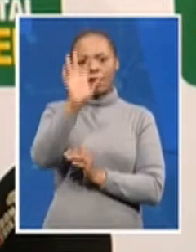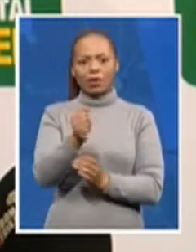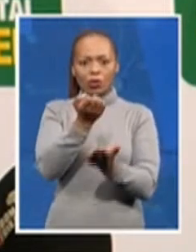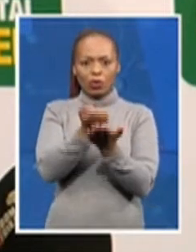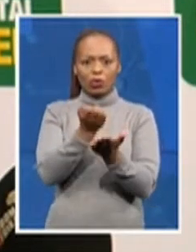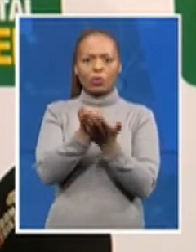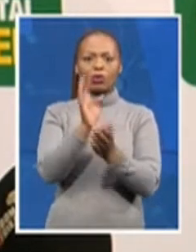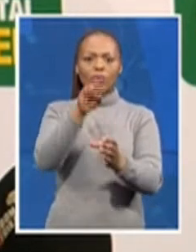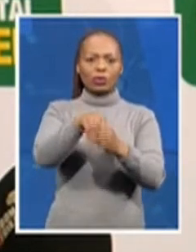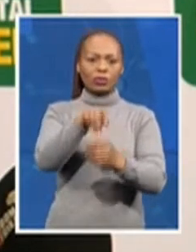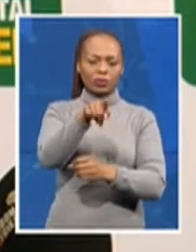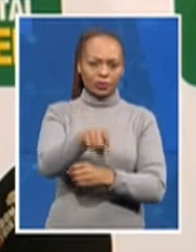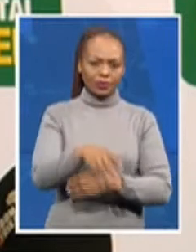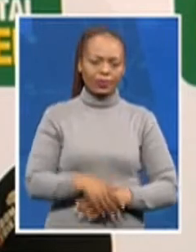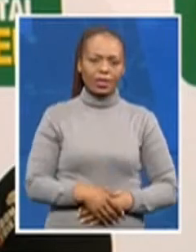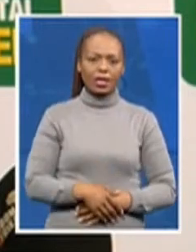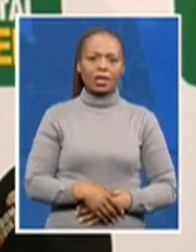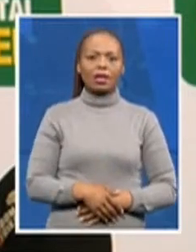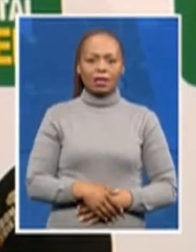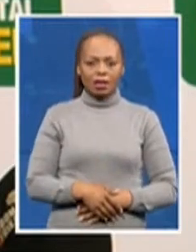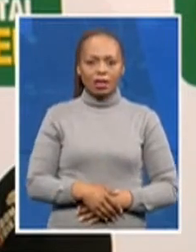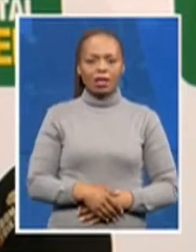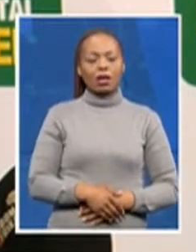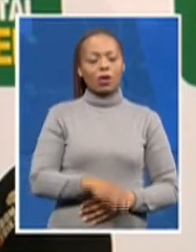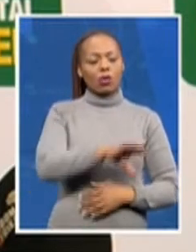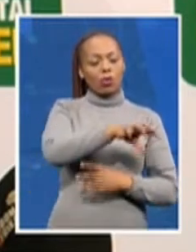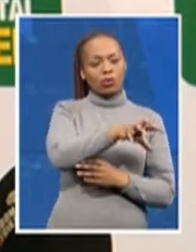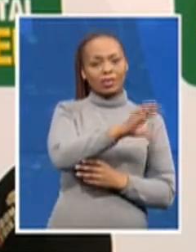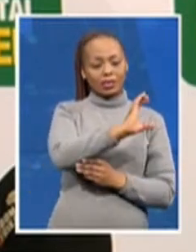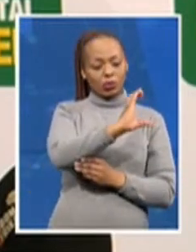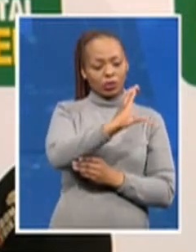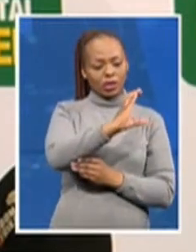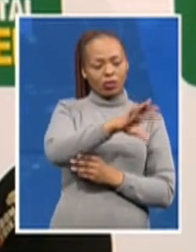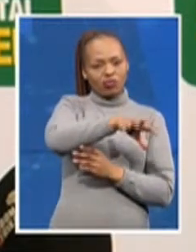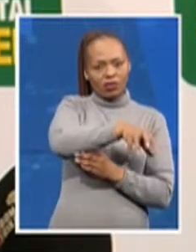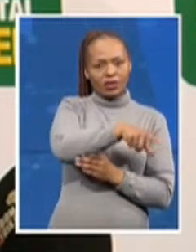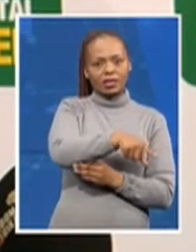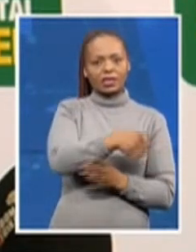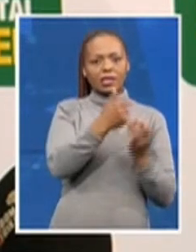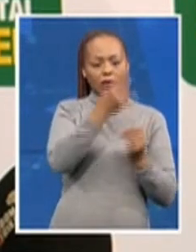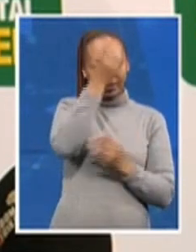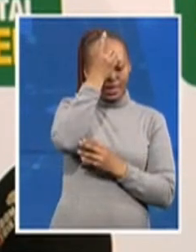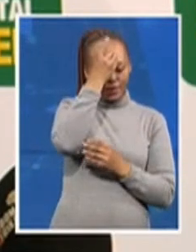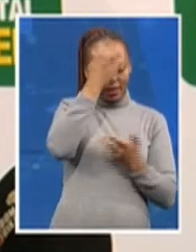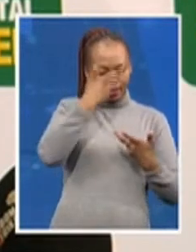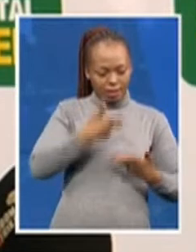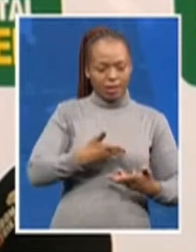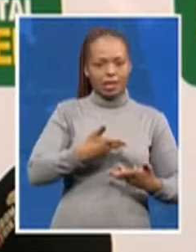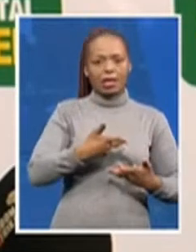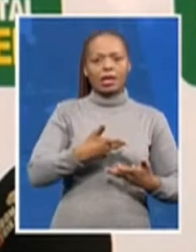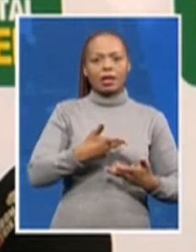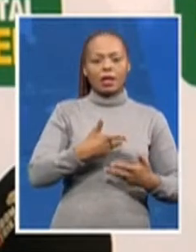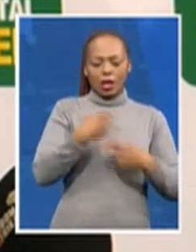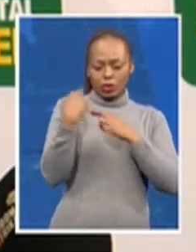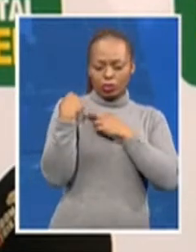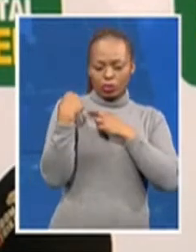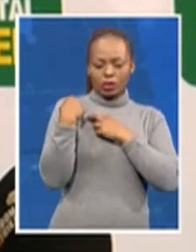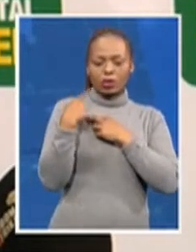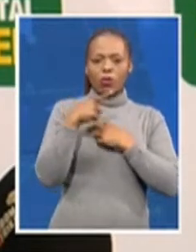we therefore have a major responsibility to ensure the free flow of goods and services throughout